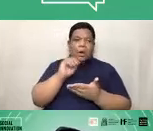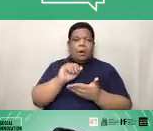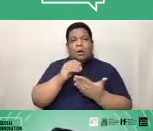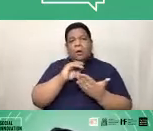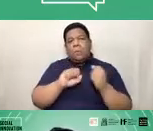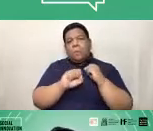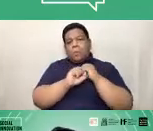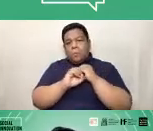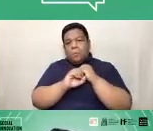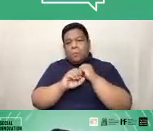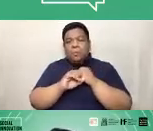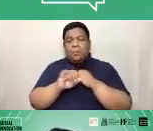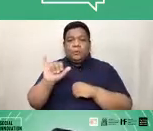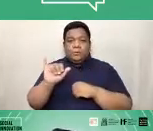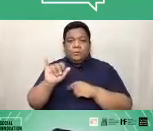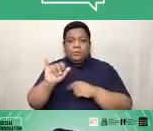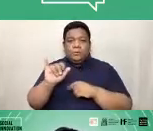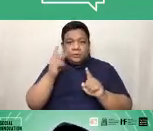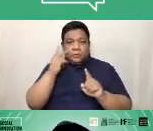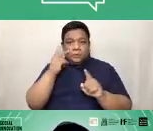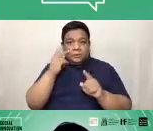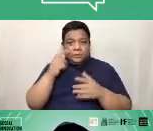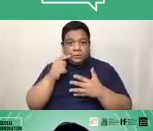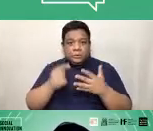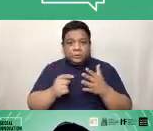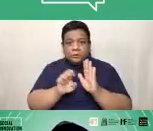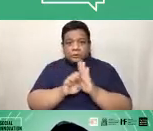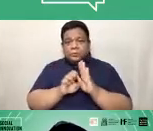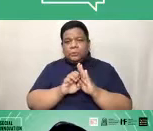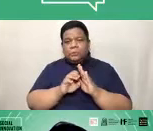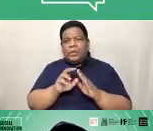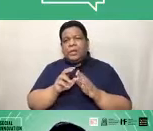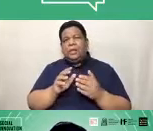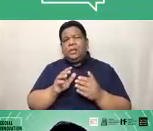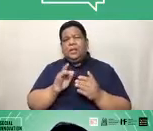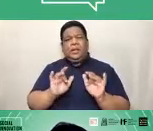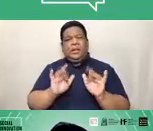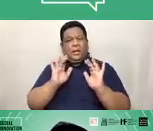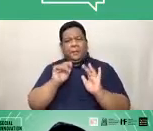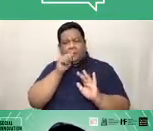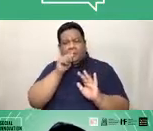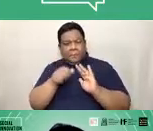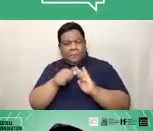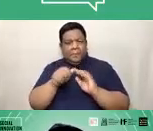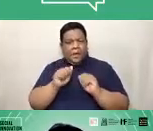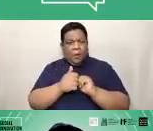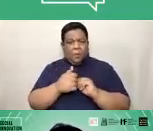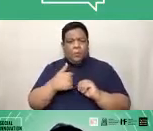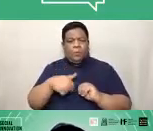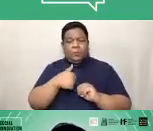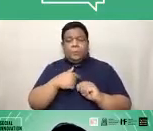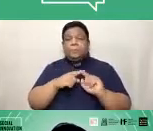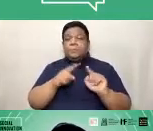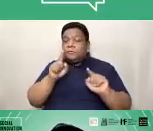But all of these examples, they're very subtle. And they're very hidden ways for us as consumers. But they are